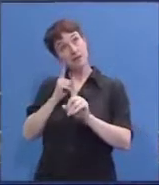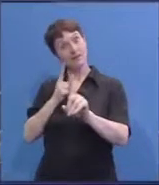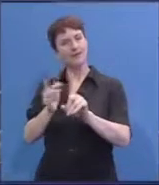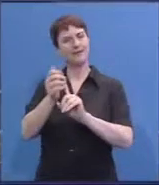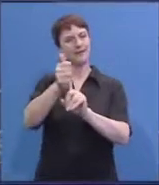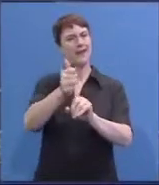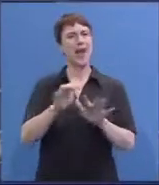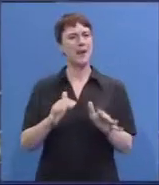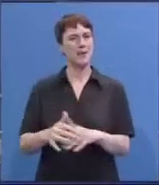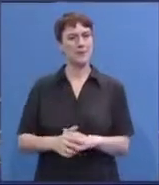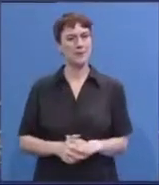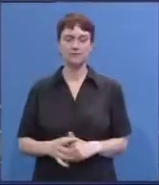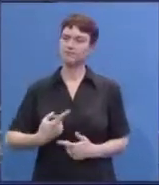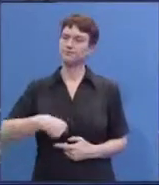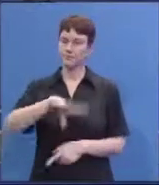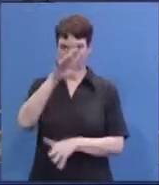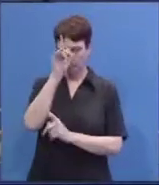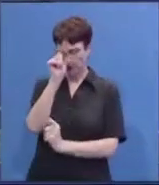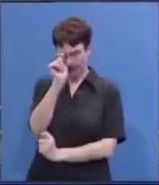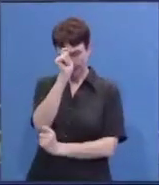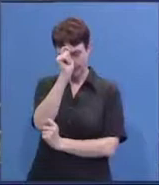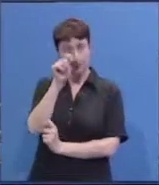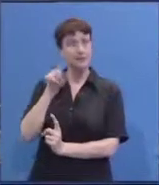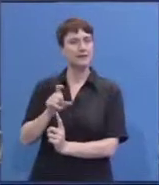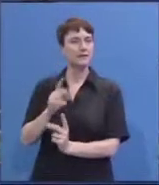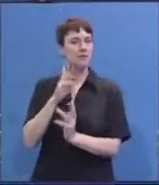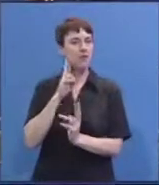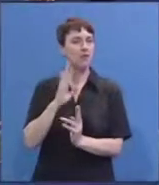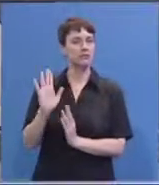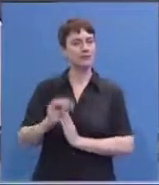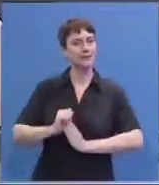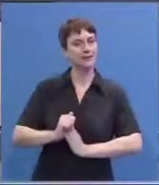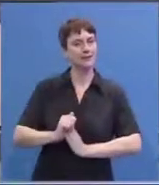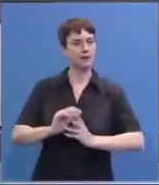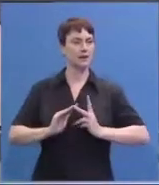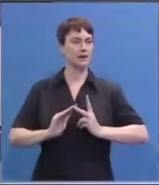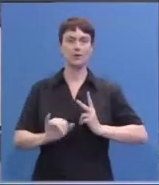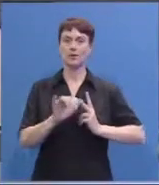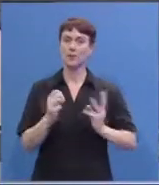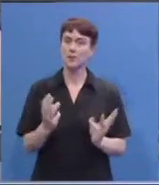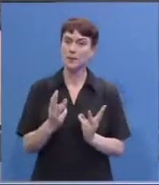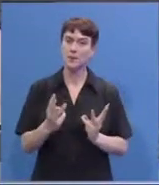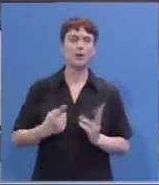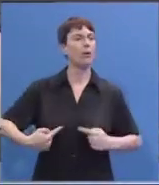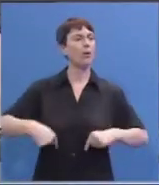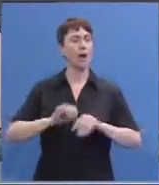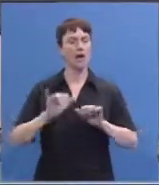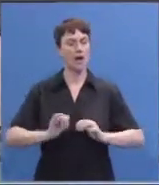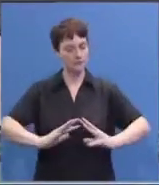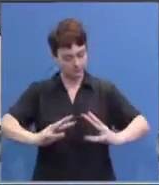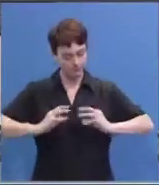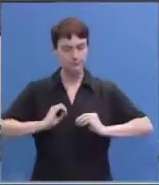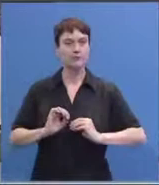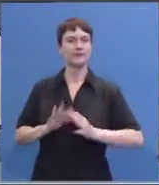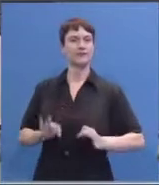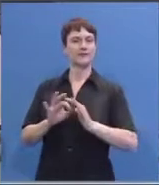we are honoring Madiba and hope that the leadership, the people of the country would be able to embrace some of the values that